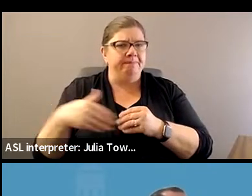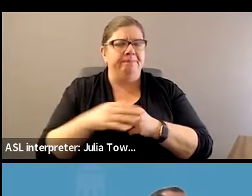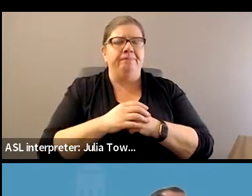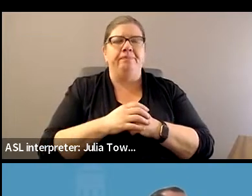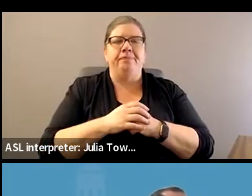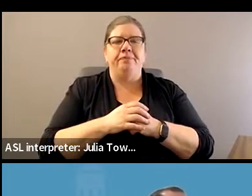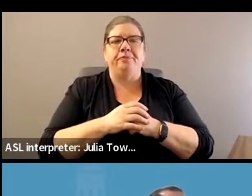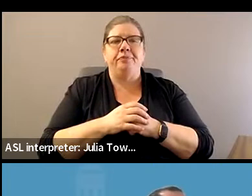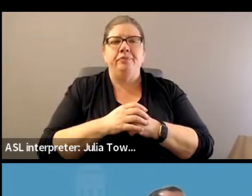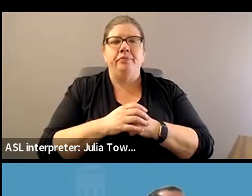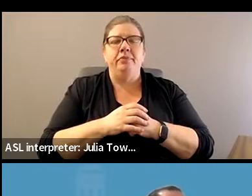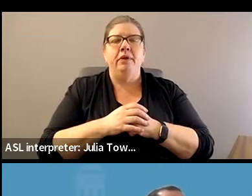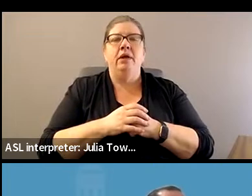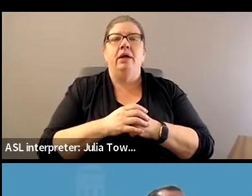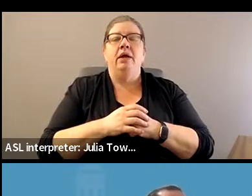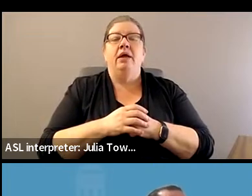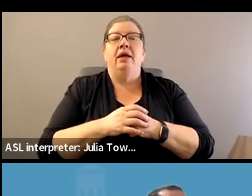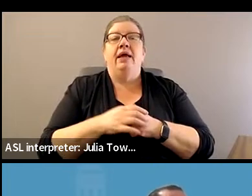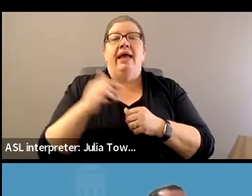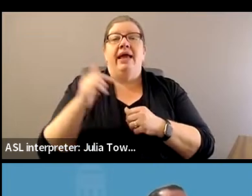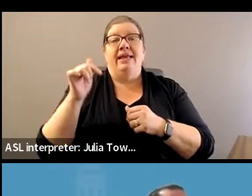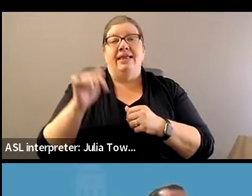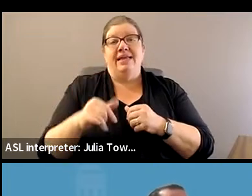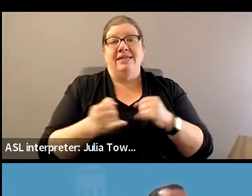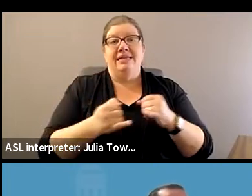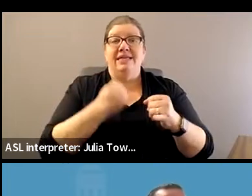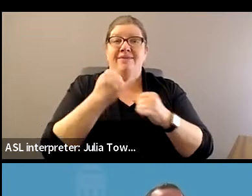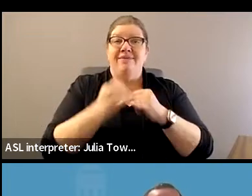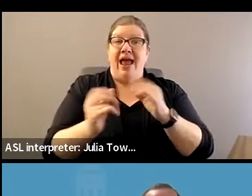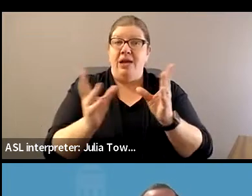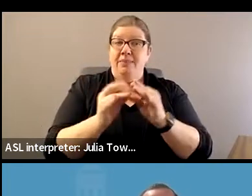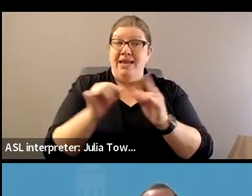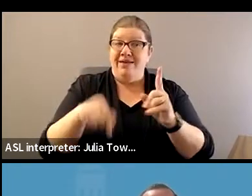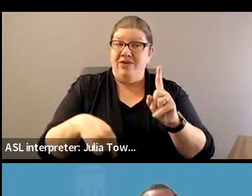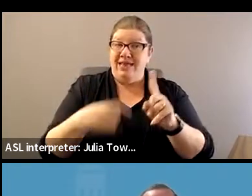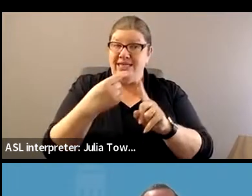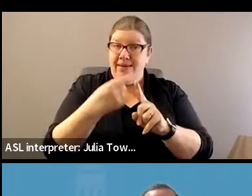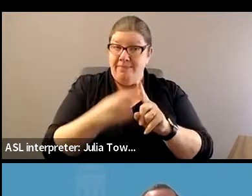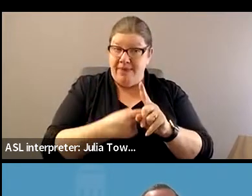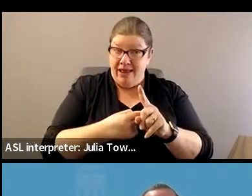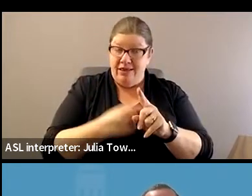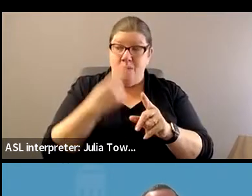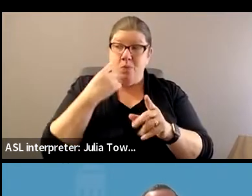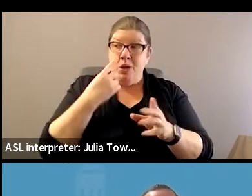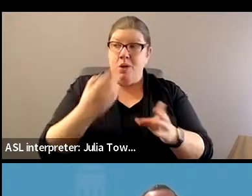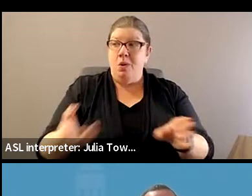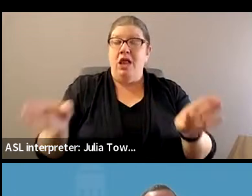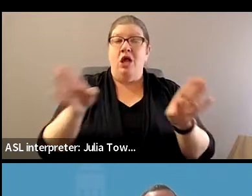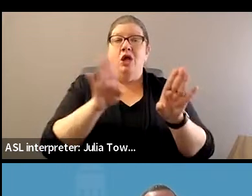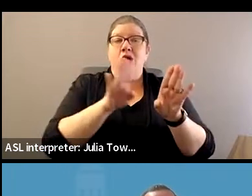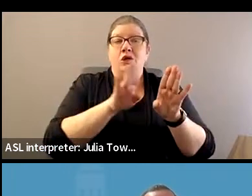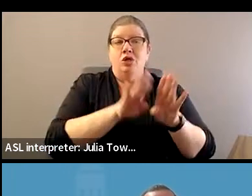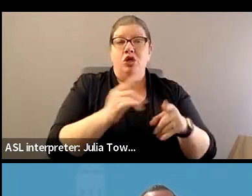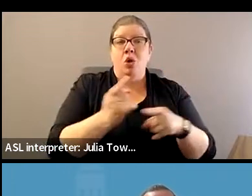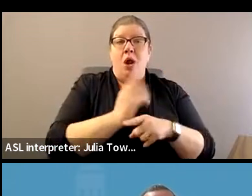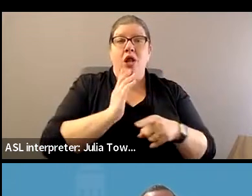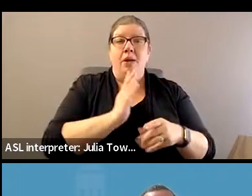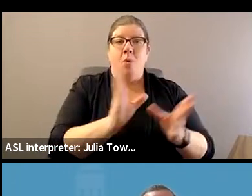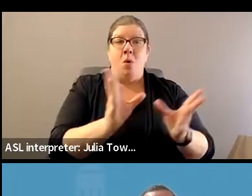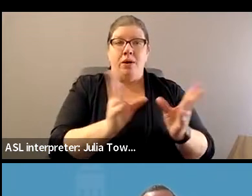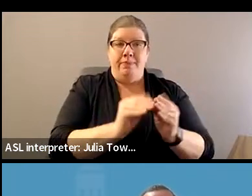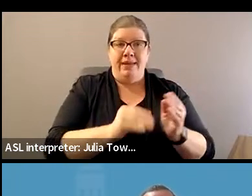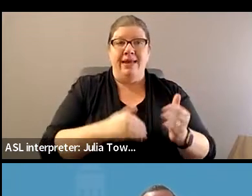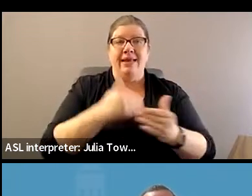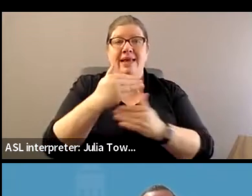the future. And as this is the final meeting for this month, and so we will adjourn to the regular board meeting, which is